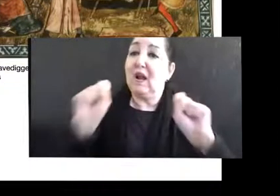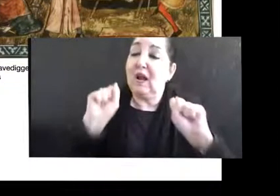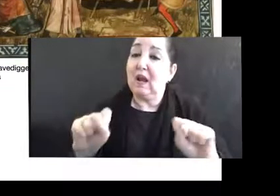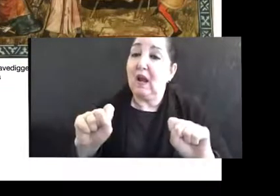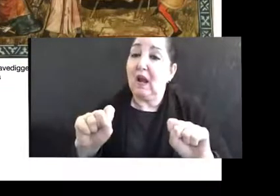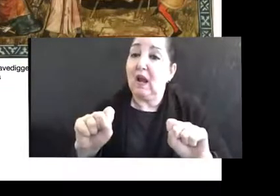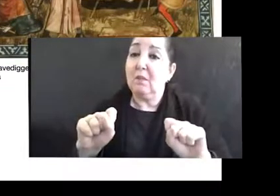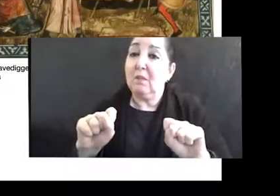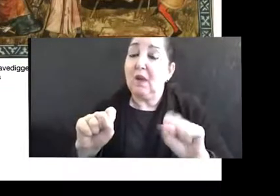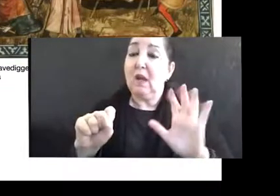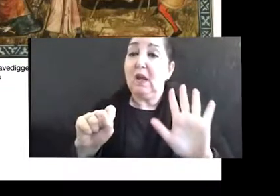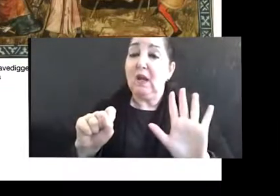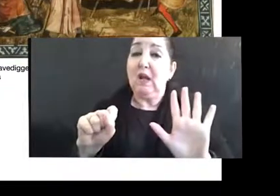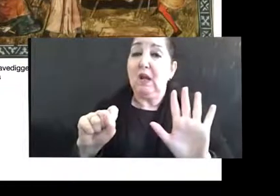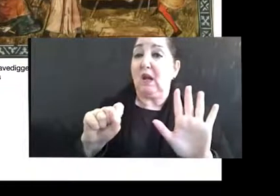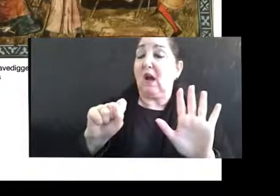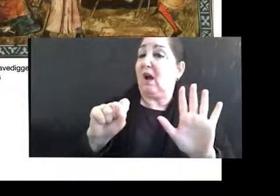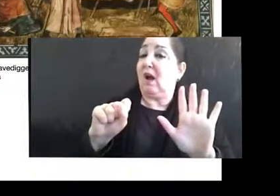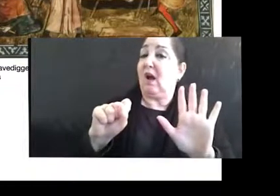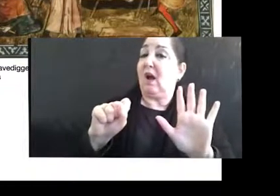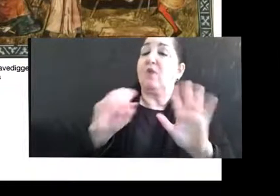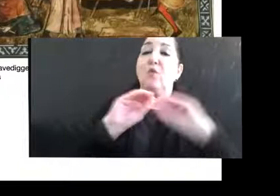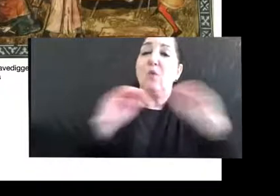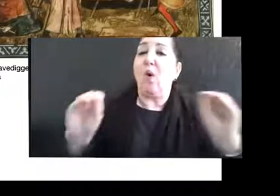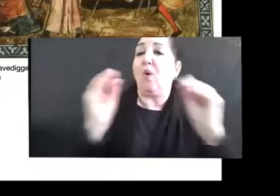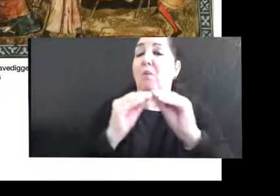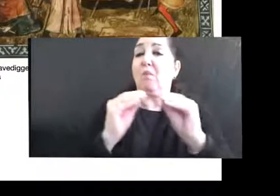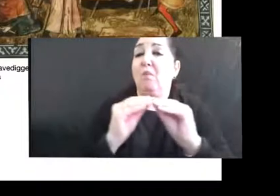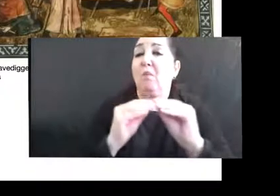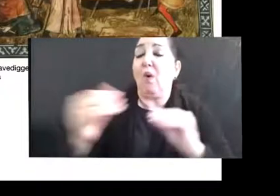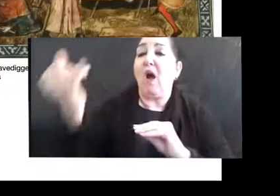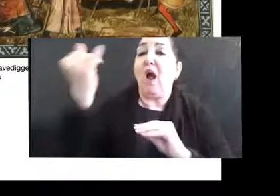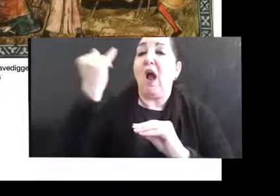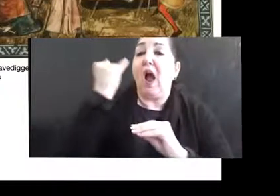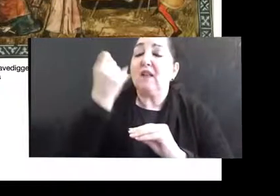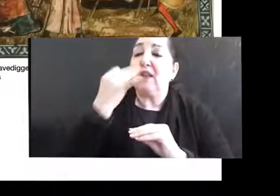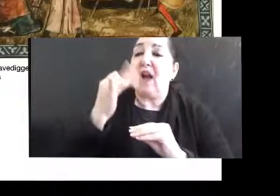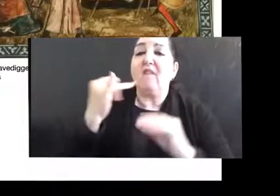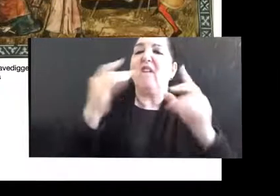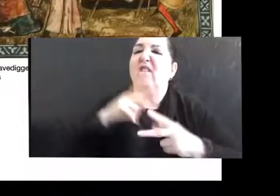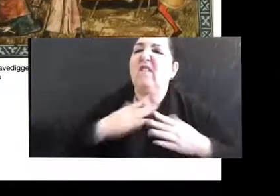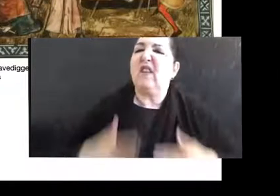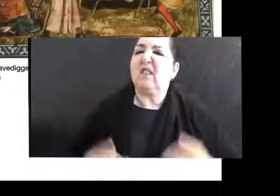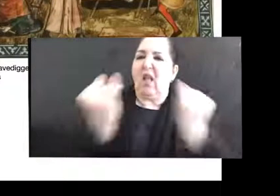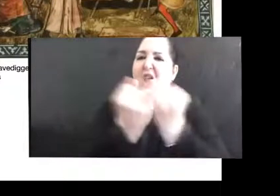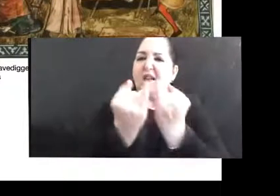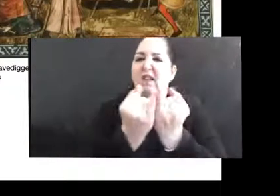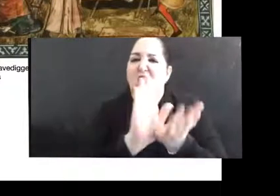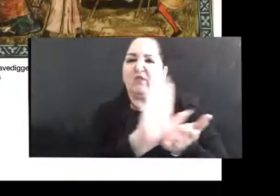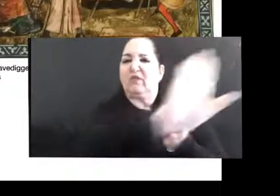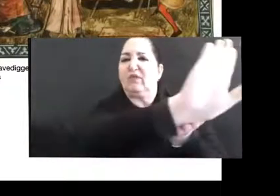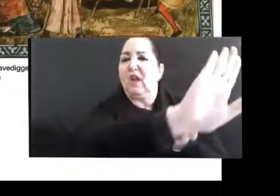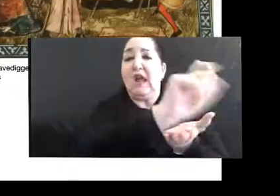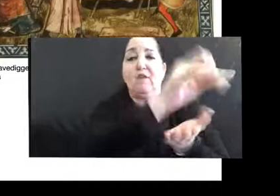construed as an acceptable form of physical isolation for people who otherwise would not be able to attend. So I think it's important not